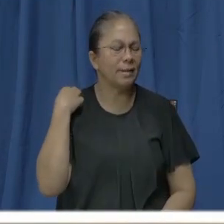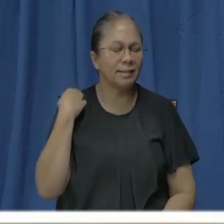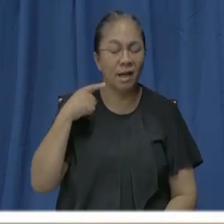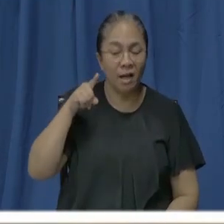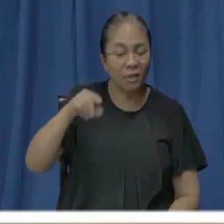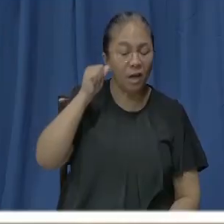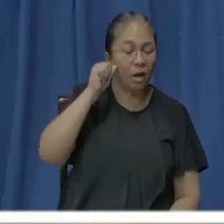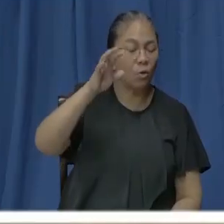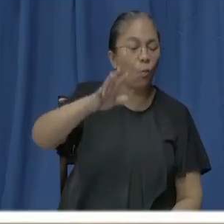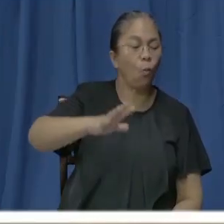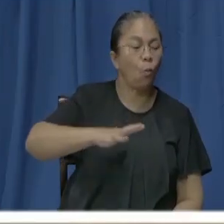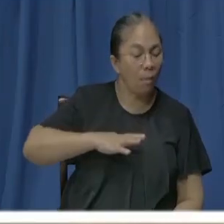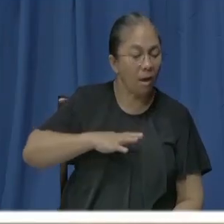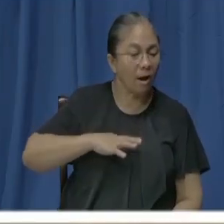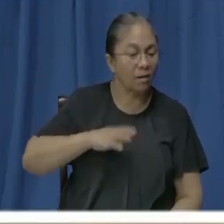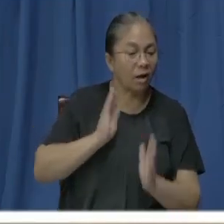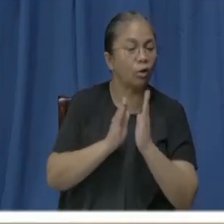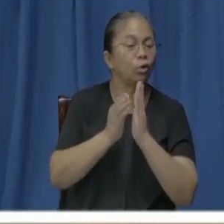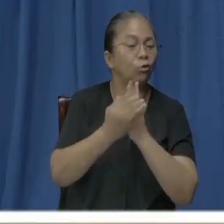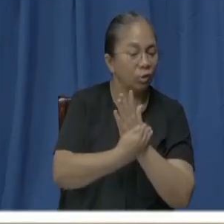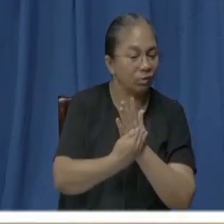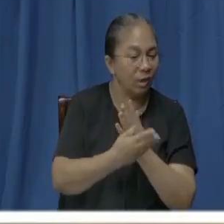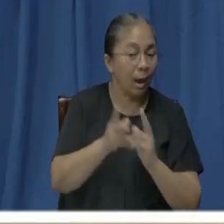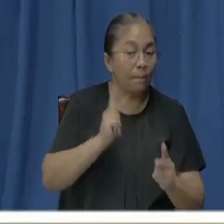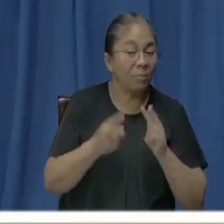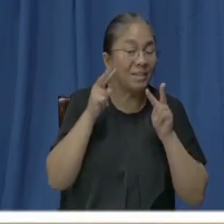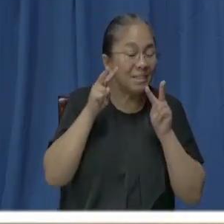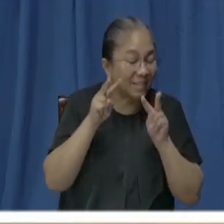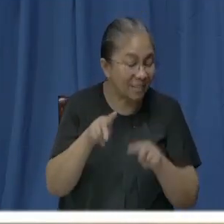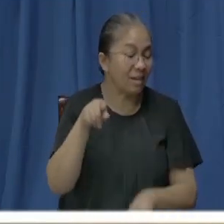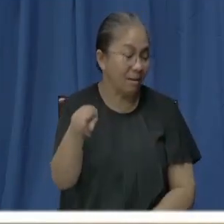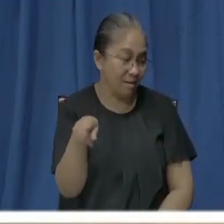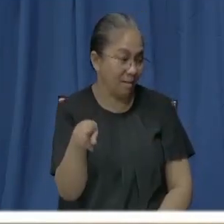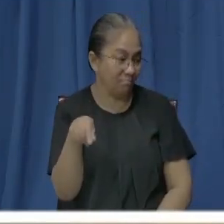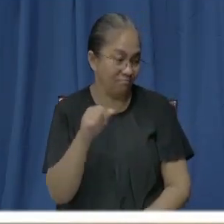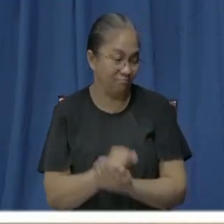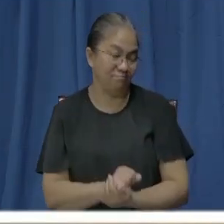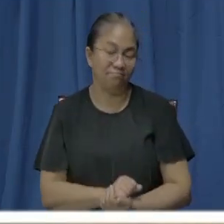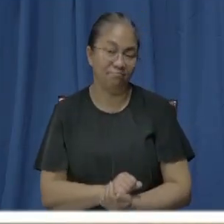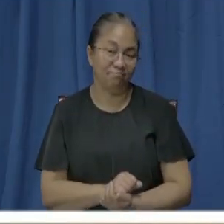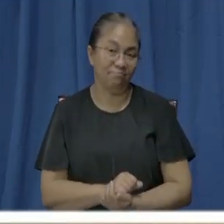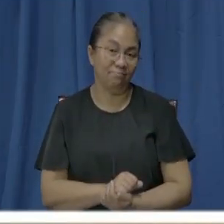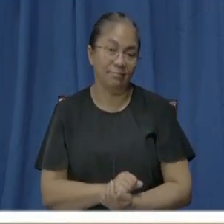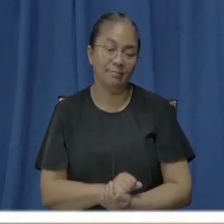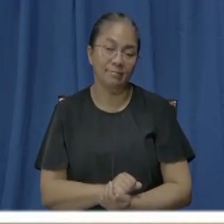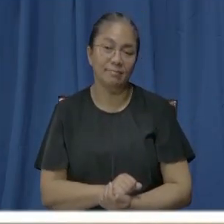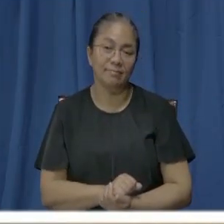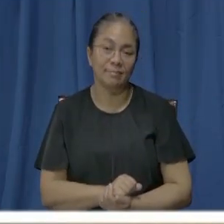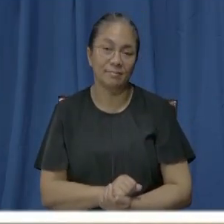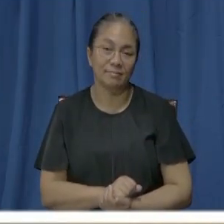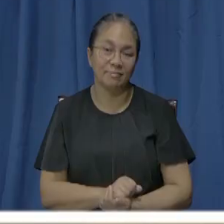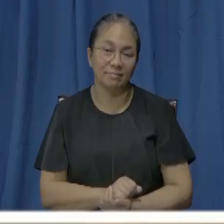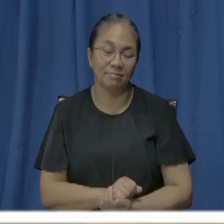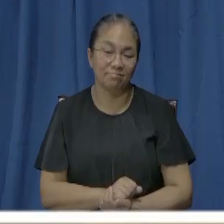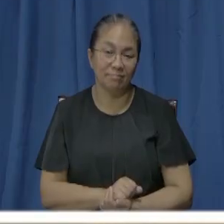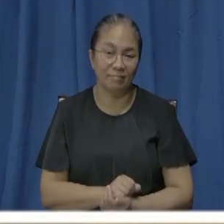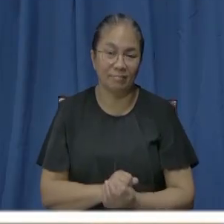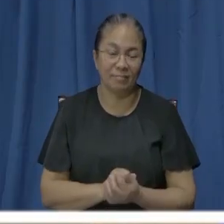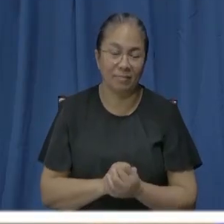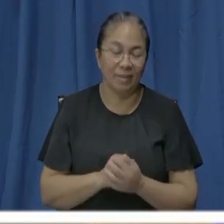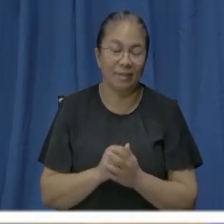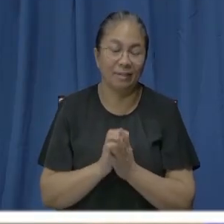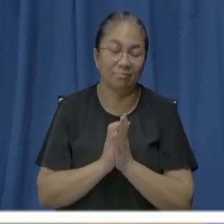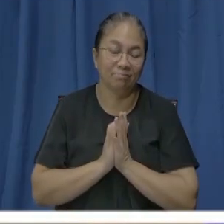caught in the very act of committing adultery. Now, I don't know if Olio could help me on